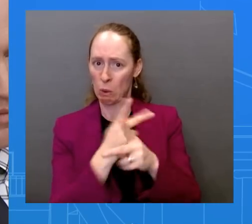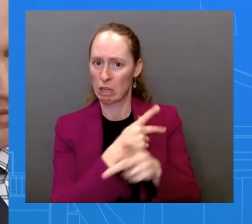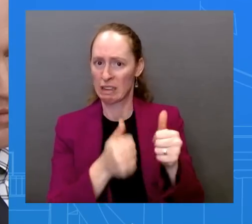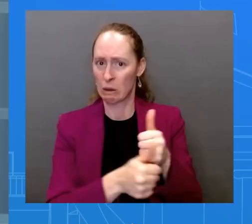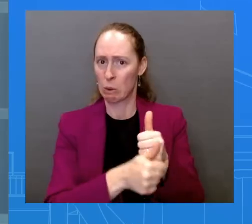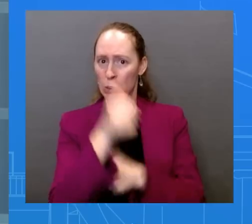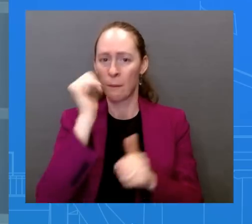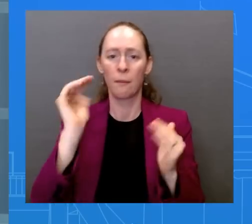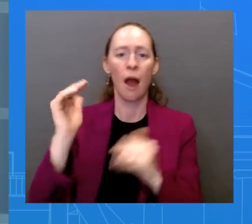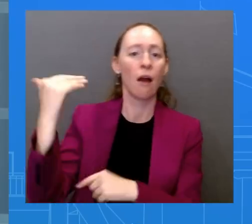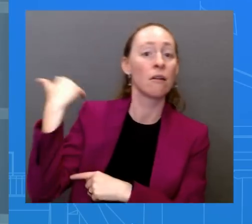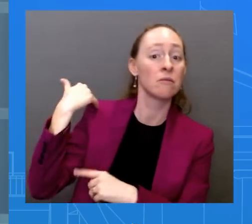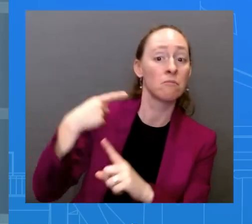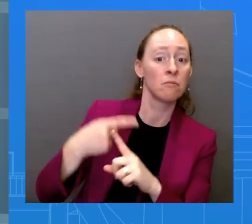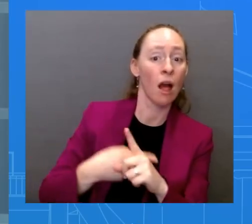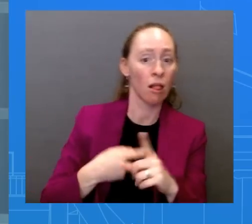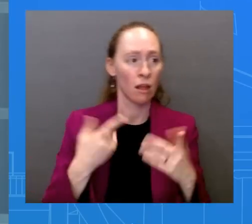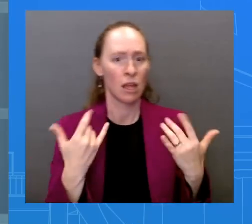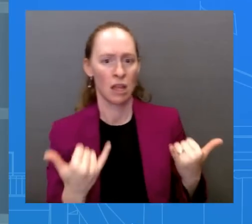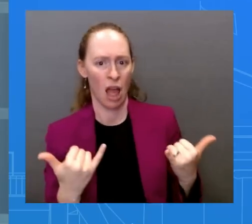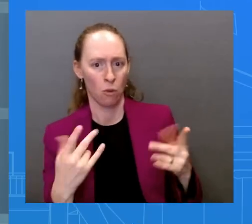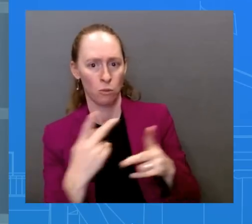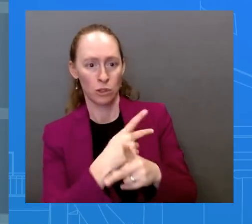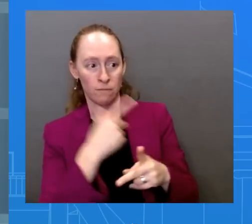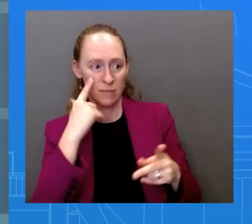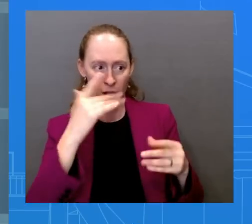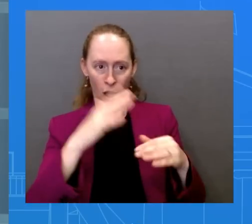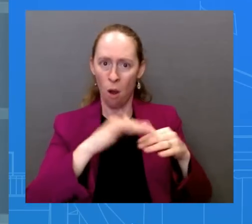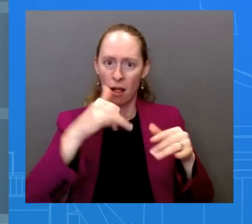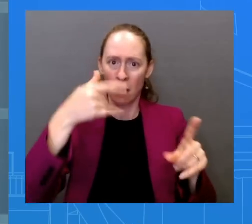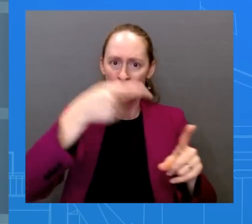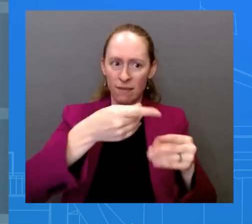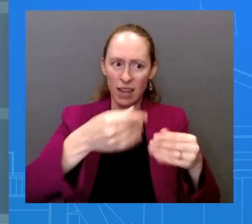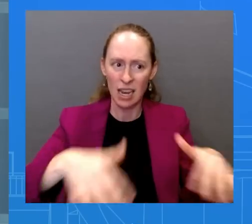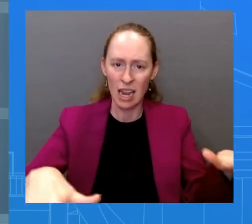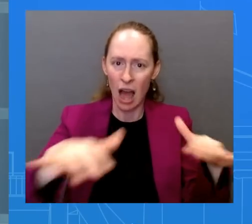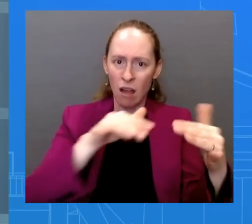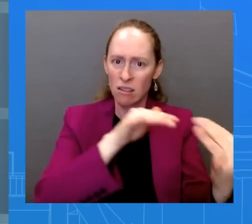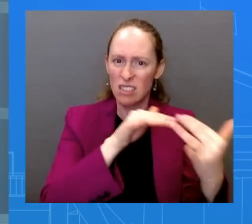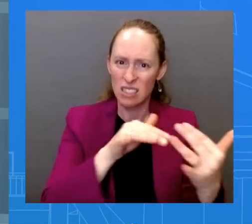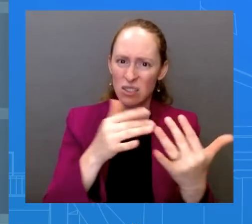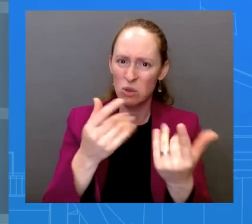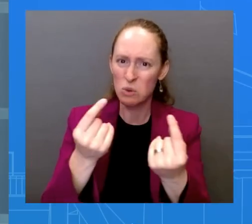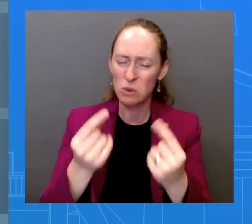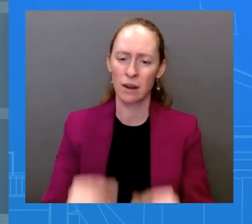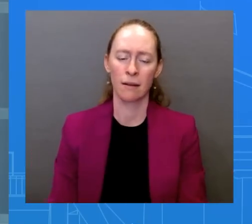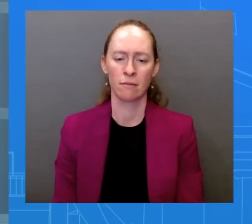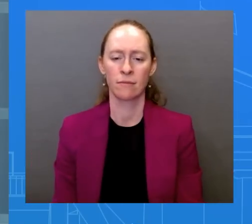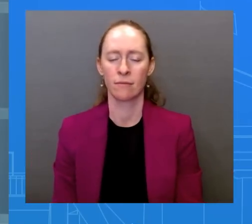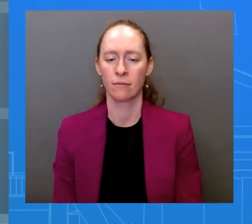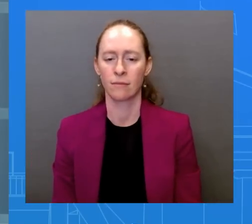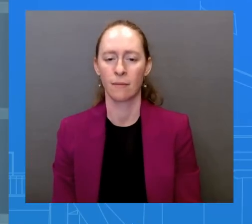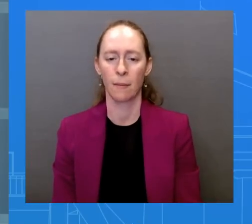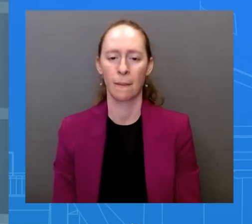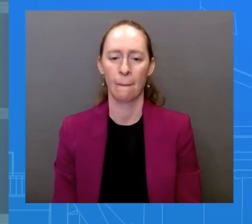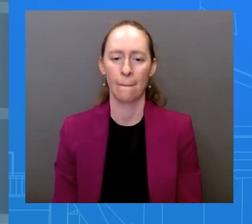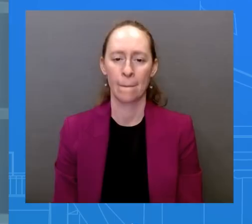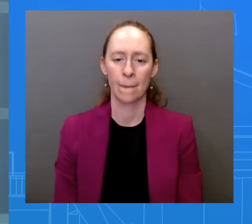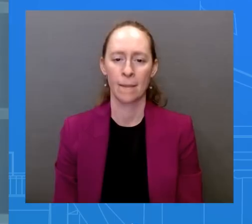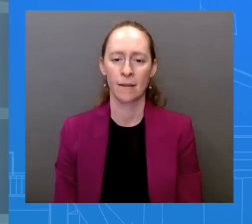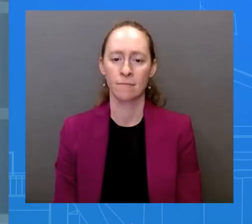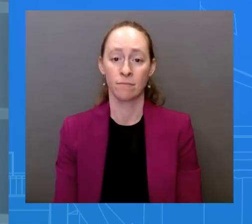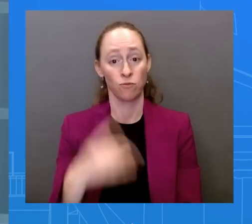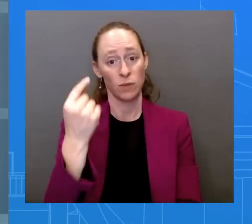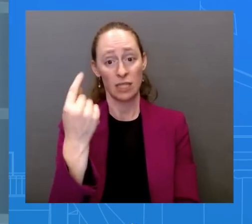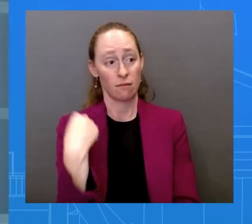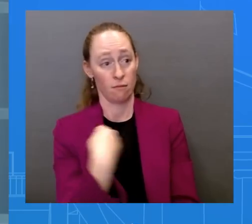So as far as any evidence or the chances, look, we haven't seen that at this time. We take these threats, though, very